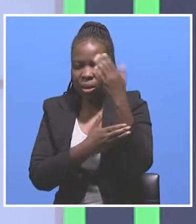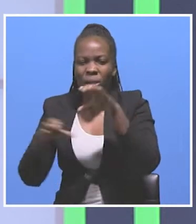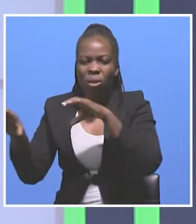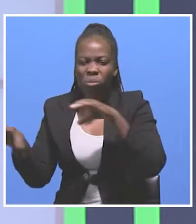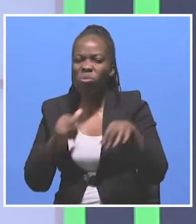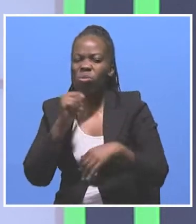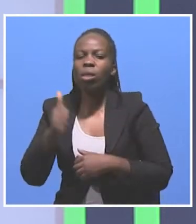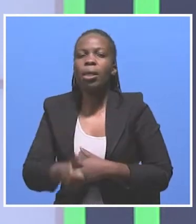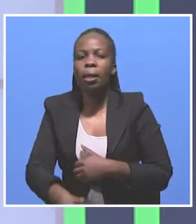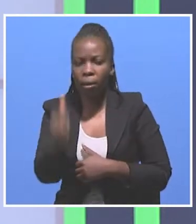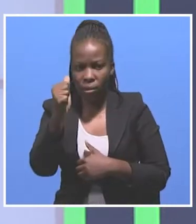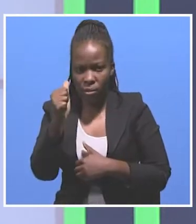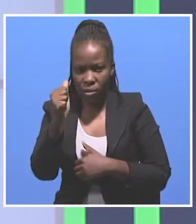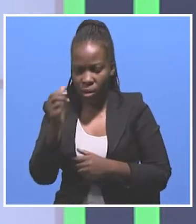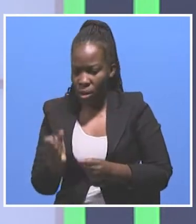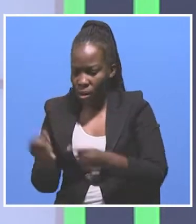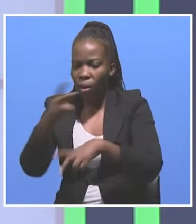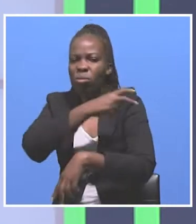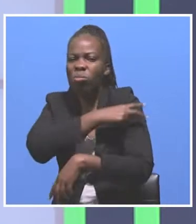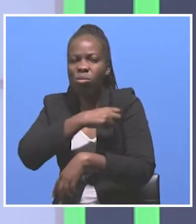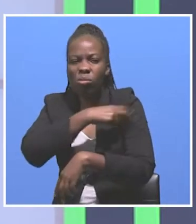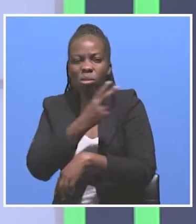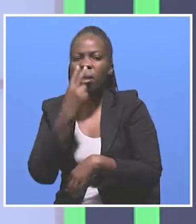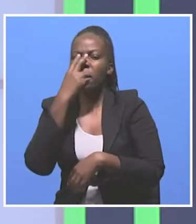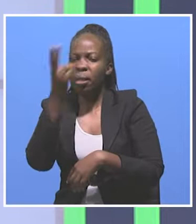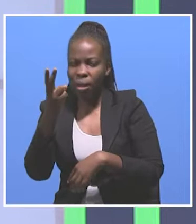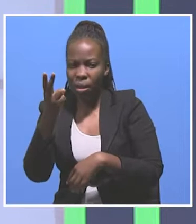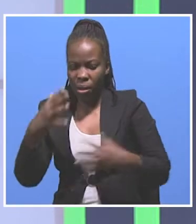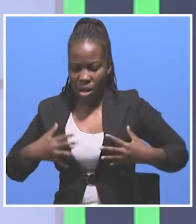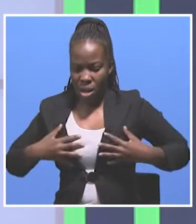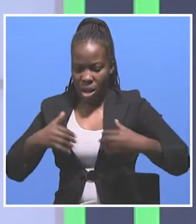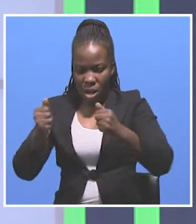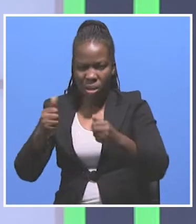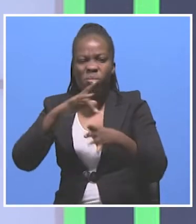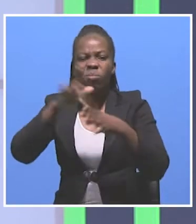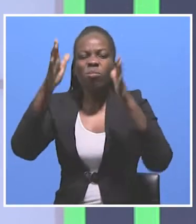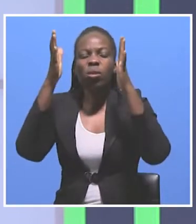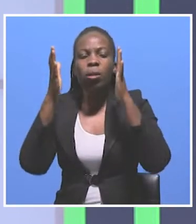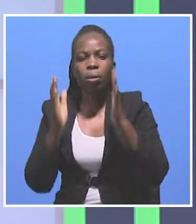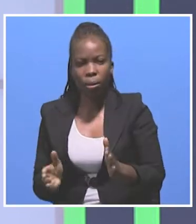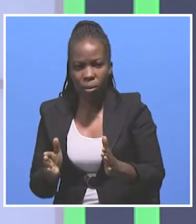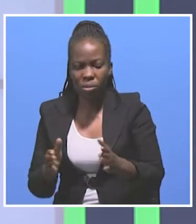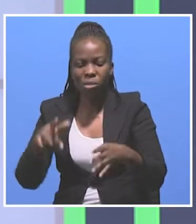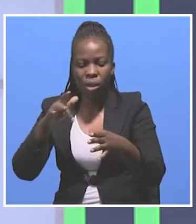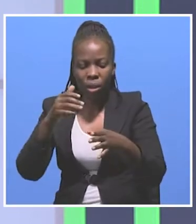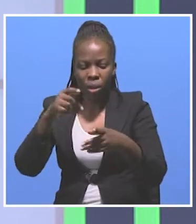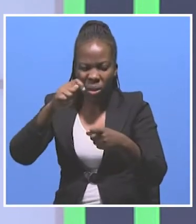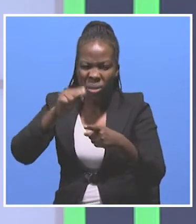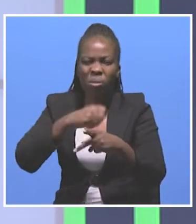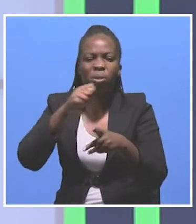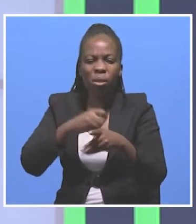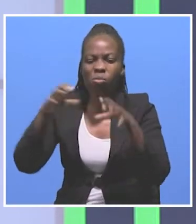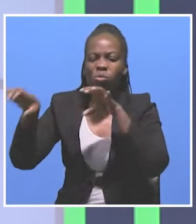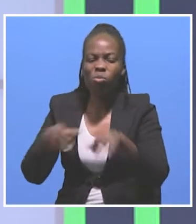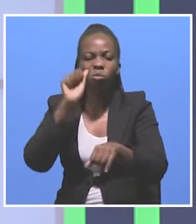health facility, be seen by a health care that is care worker that is qualified, certified, and what.